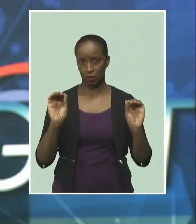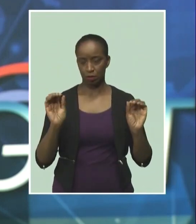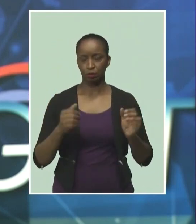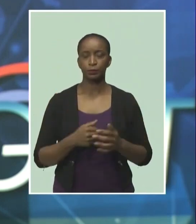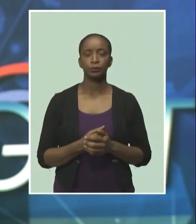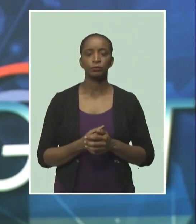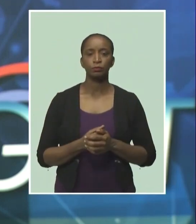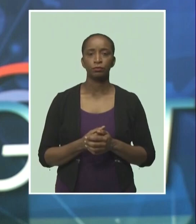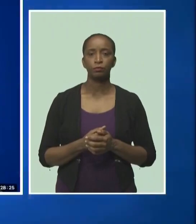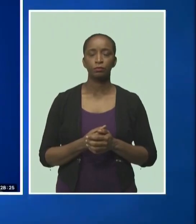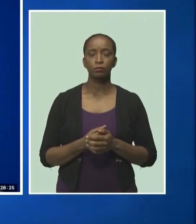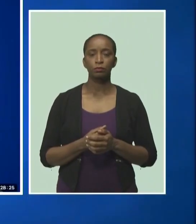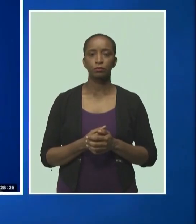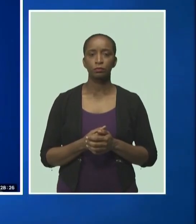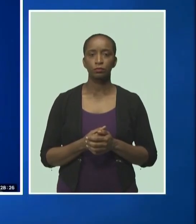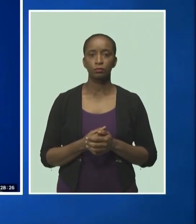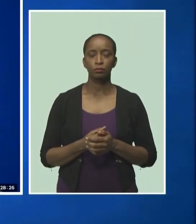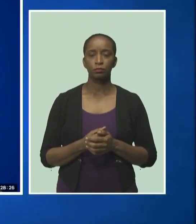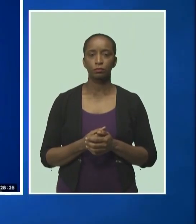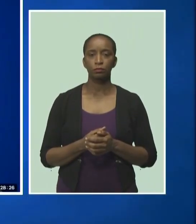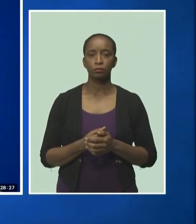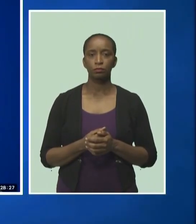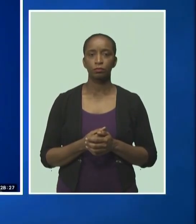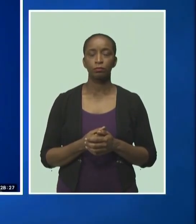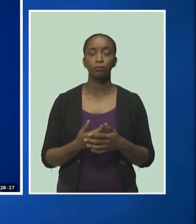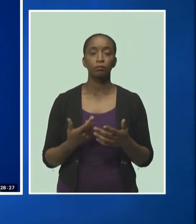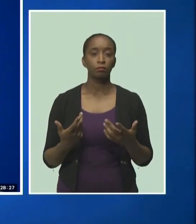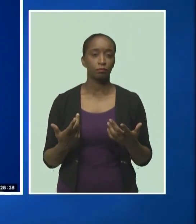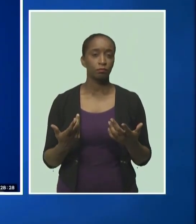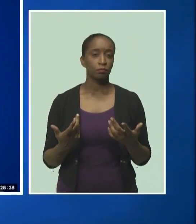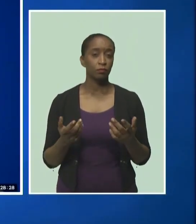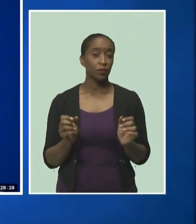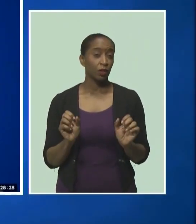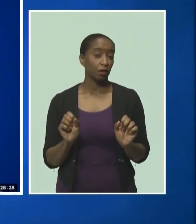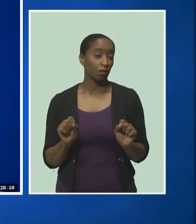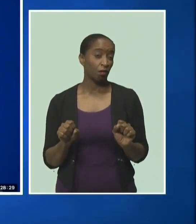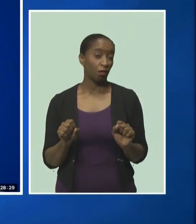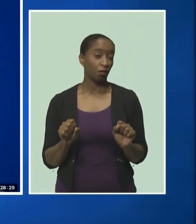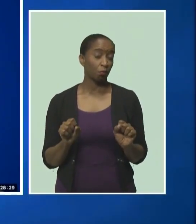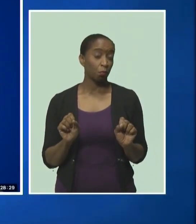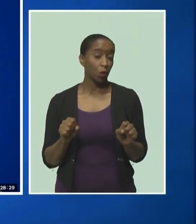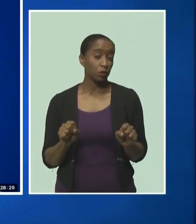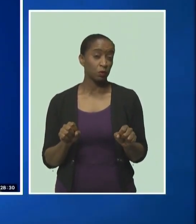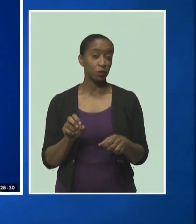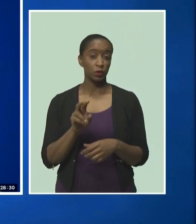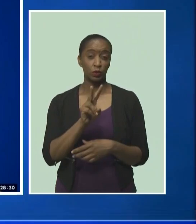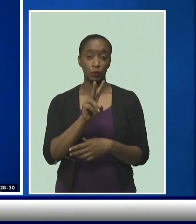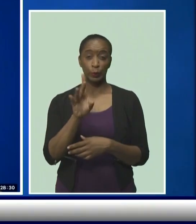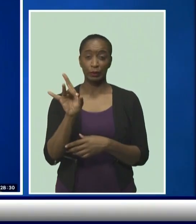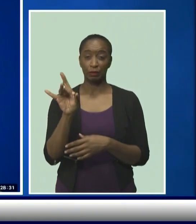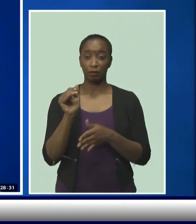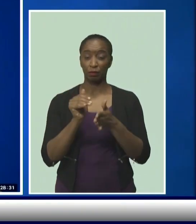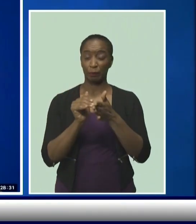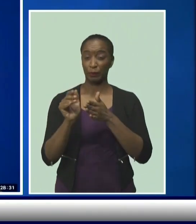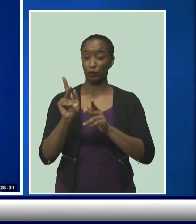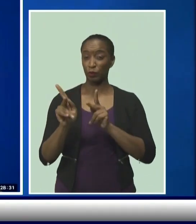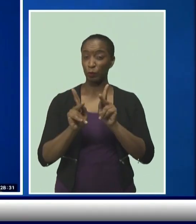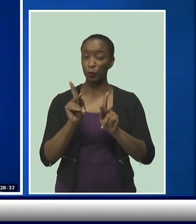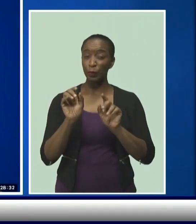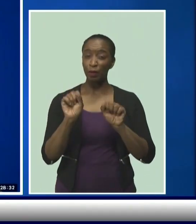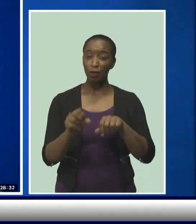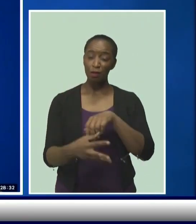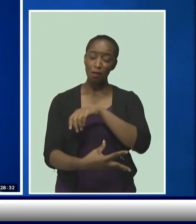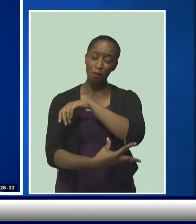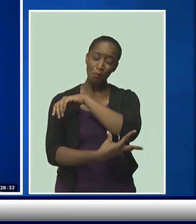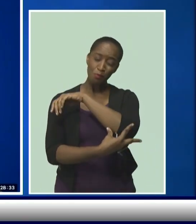growing. AMR could push up to 28 million people into extreme poverty by the